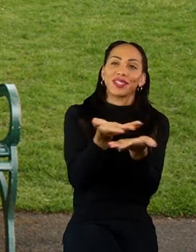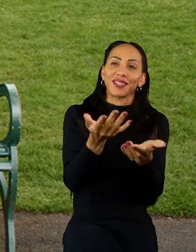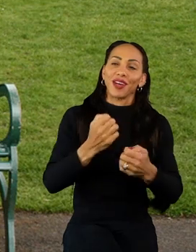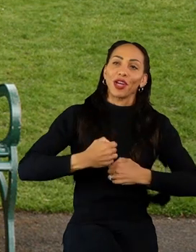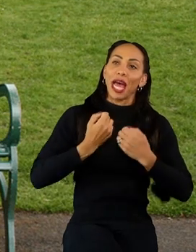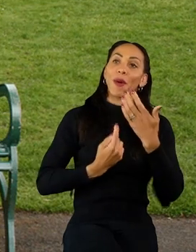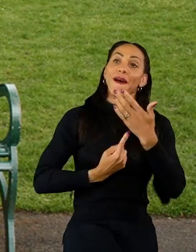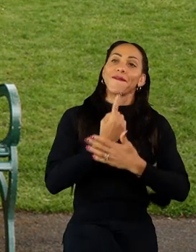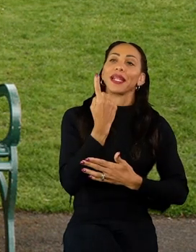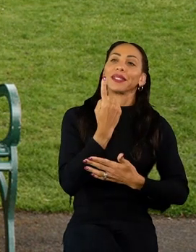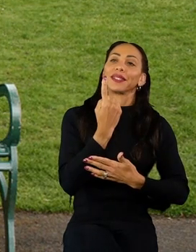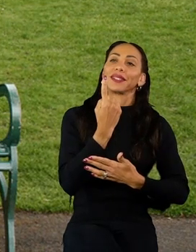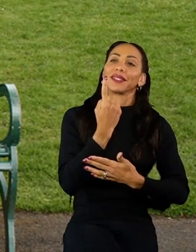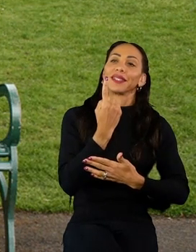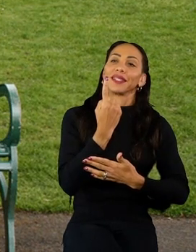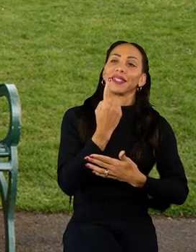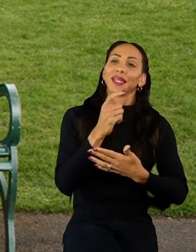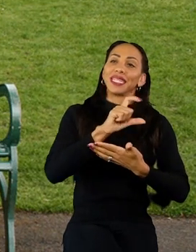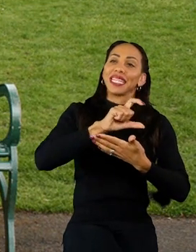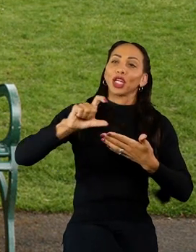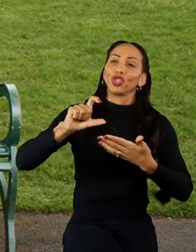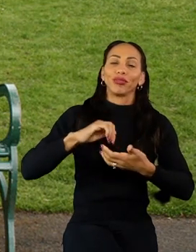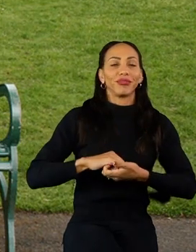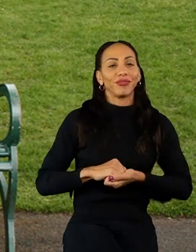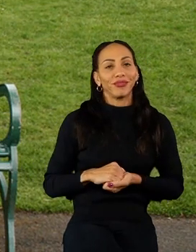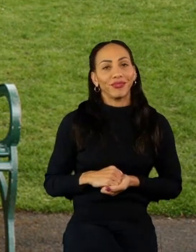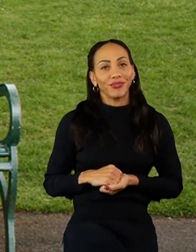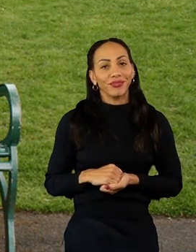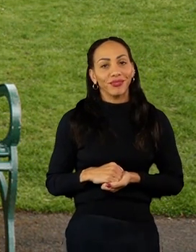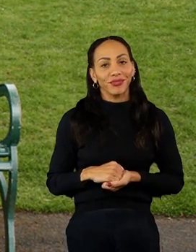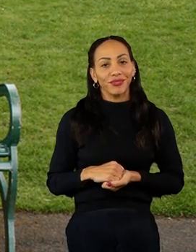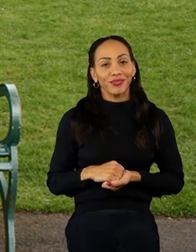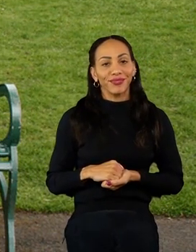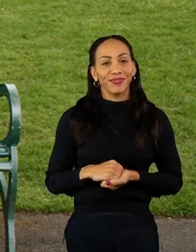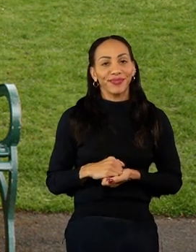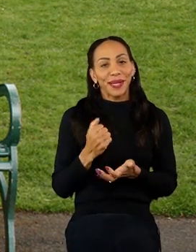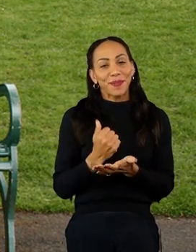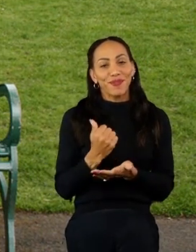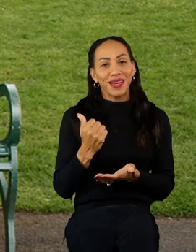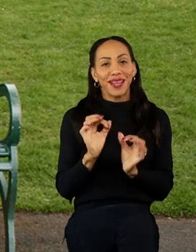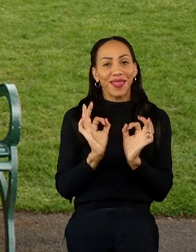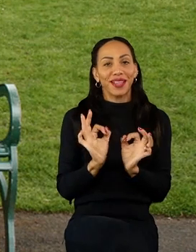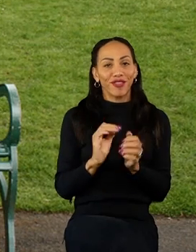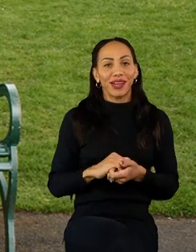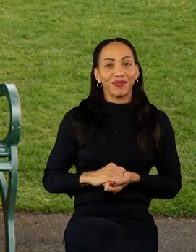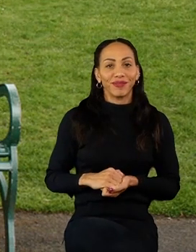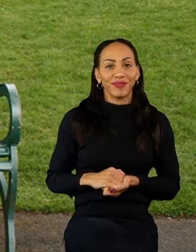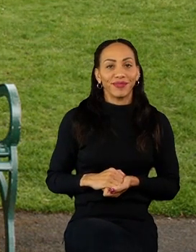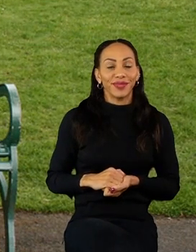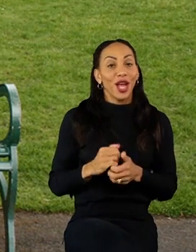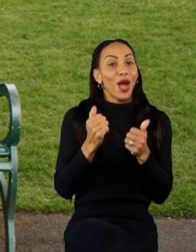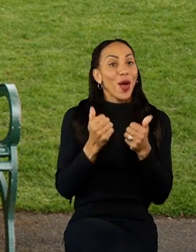be ready and that we'd be hosting it on that platform among others. Yeah, brilliant.